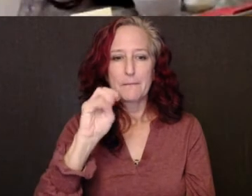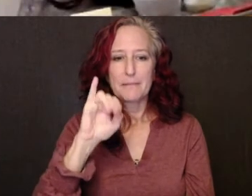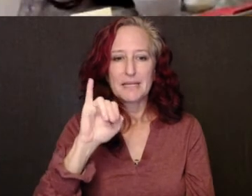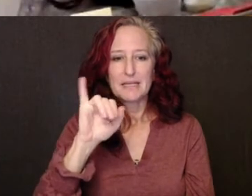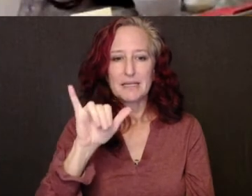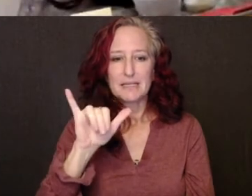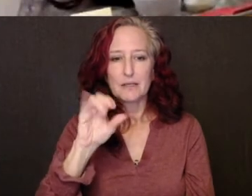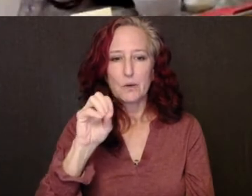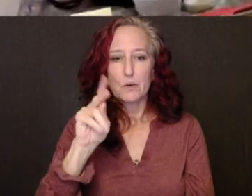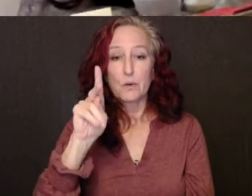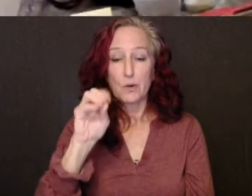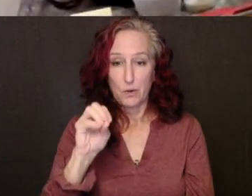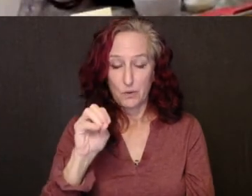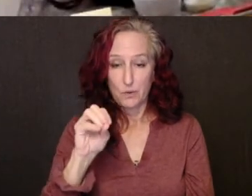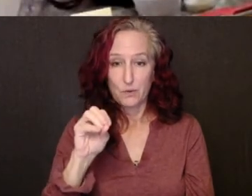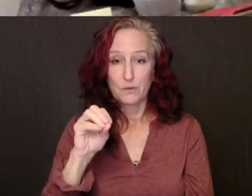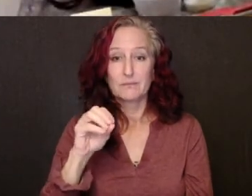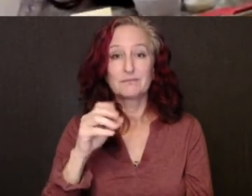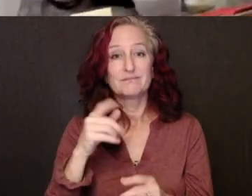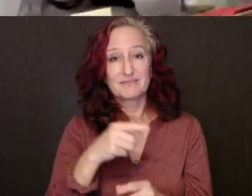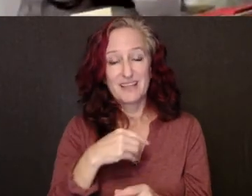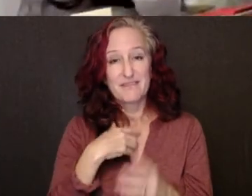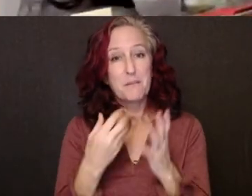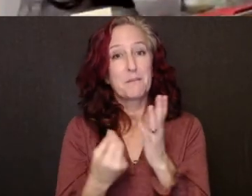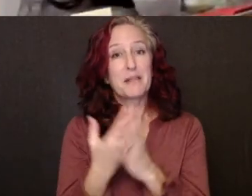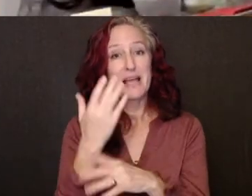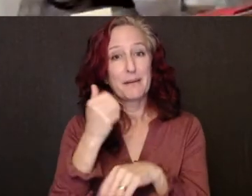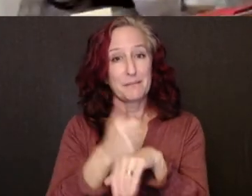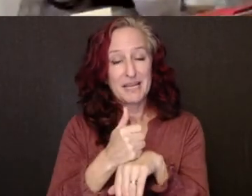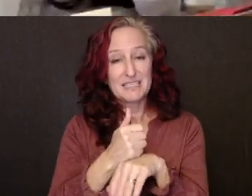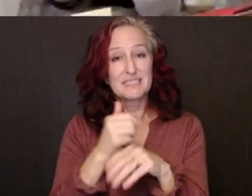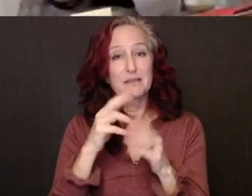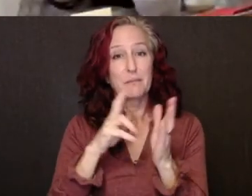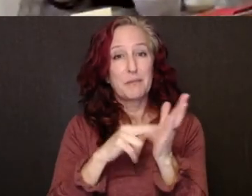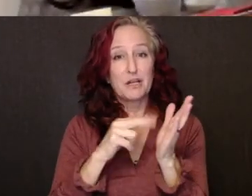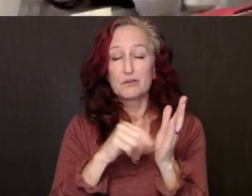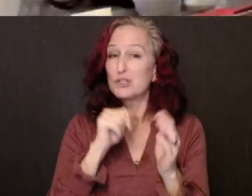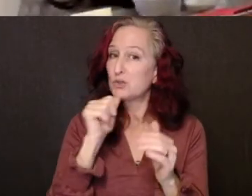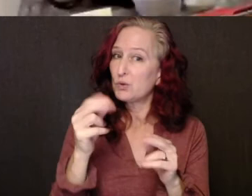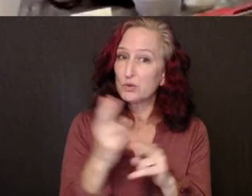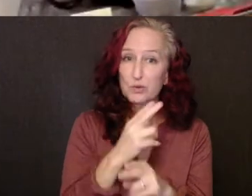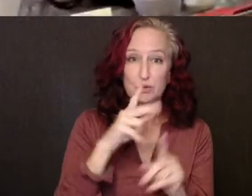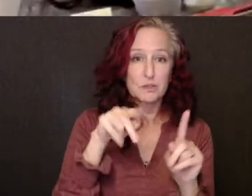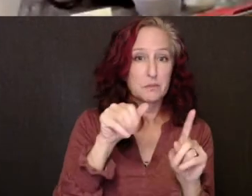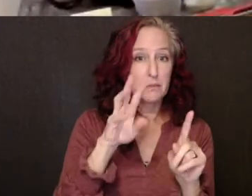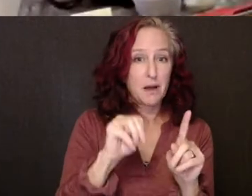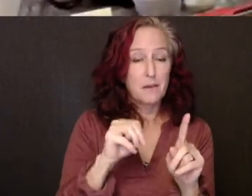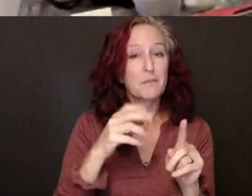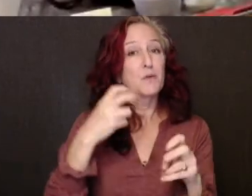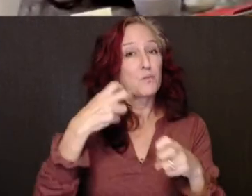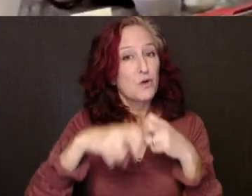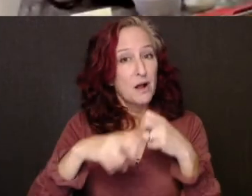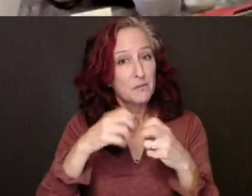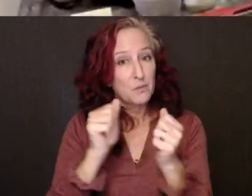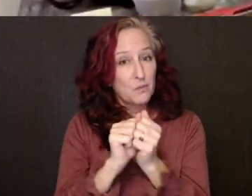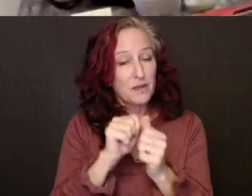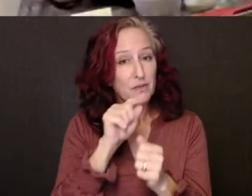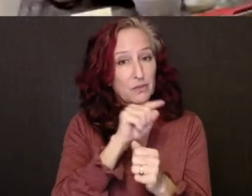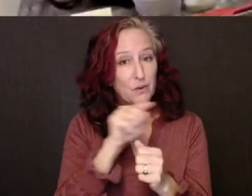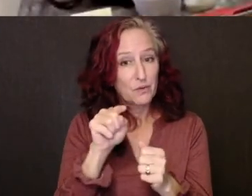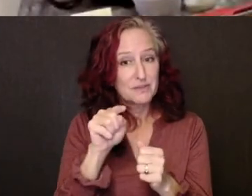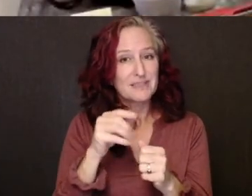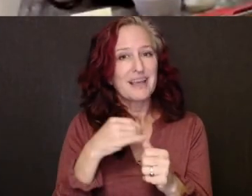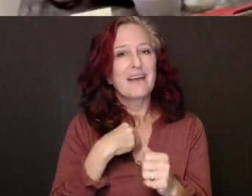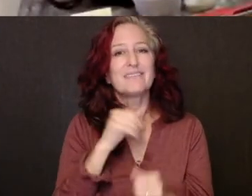so that's a really great question. It's definitely an area that I've been doing more research, and I've had the conversation about using